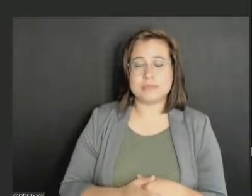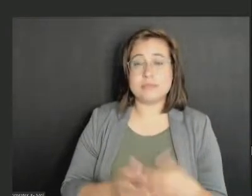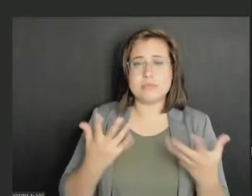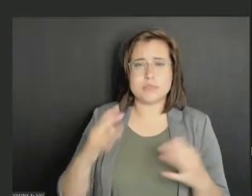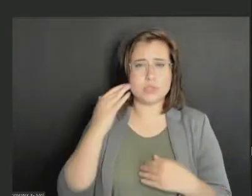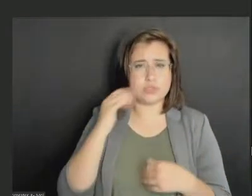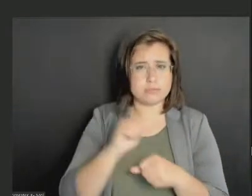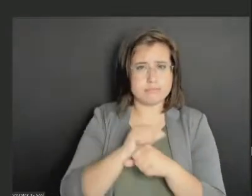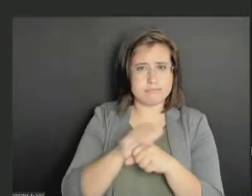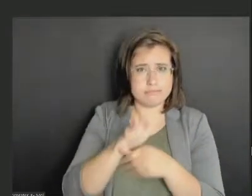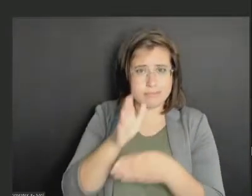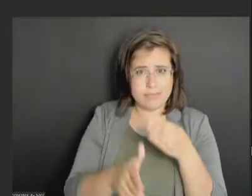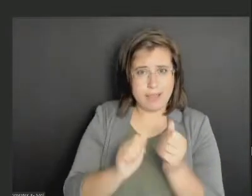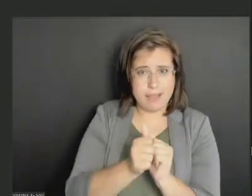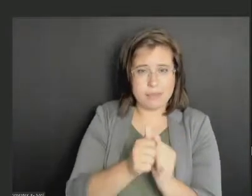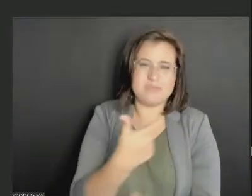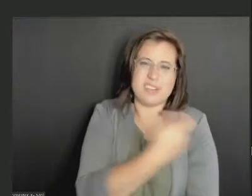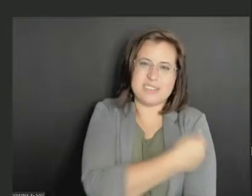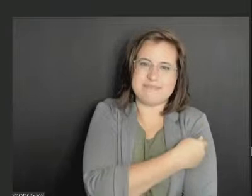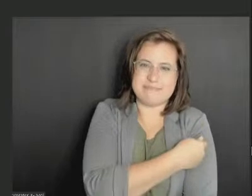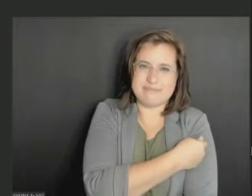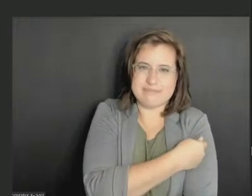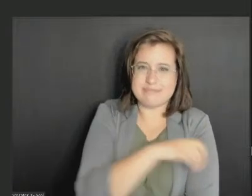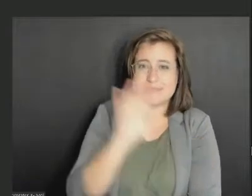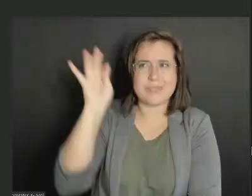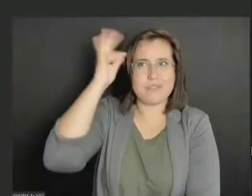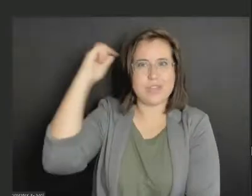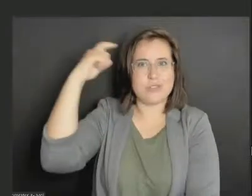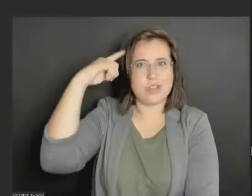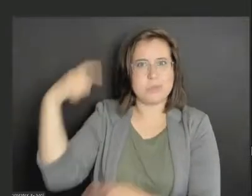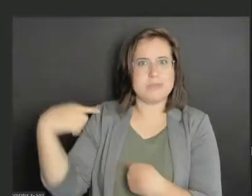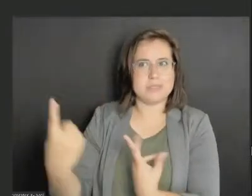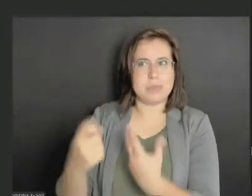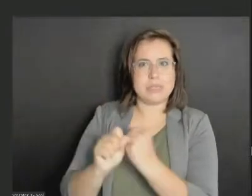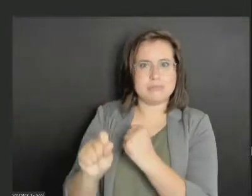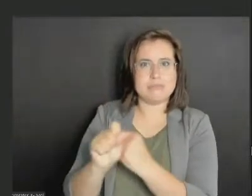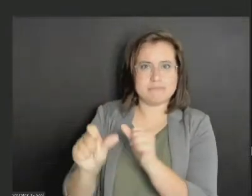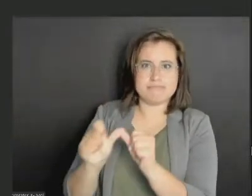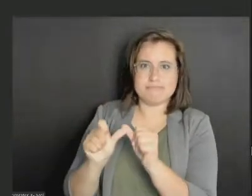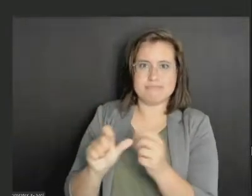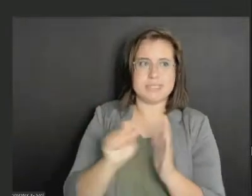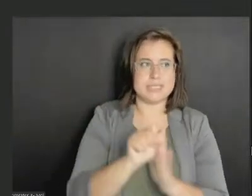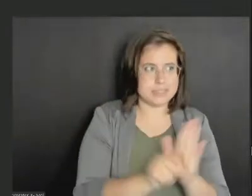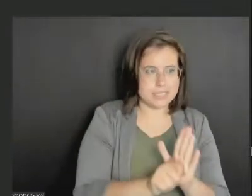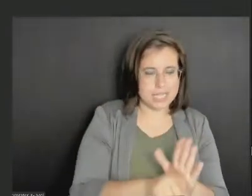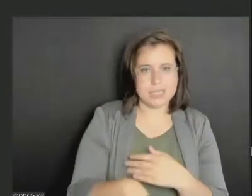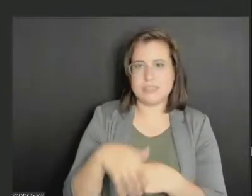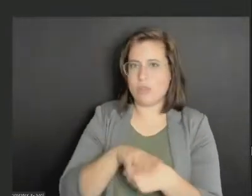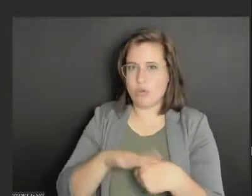is to get vaccinated. That's something that the federal government has been pushing, state governments have been pushing, local governments.